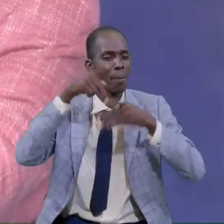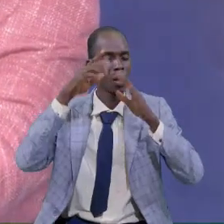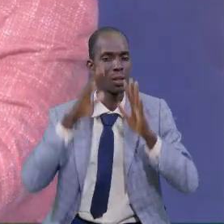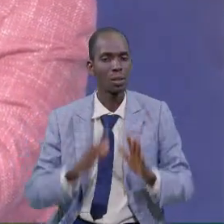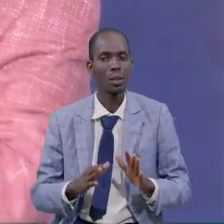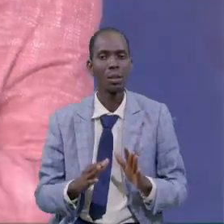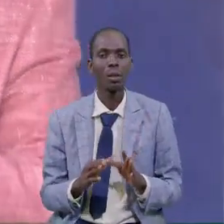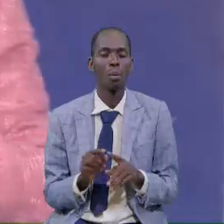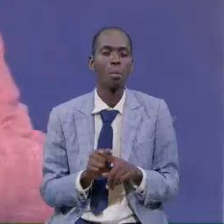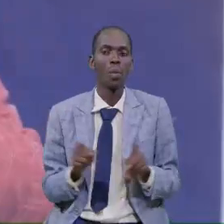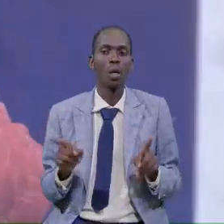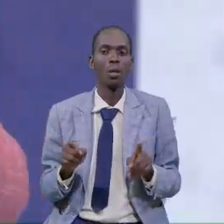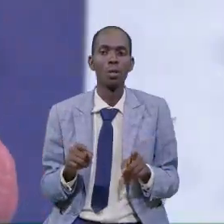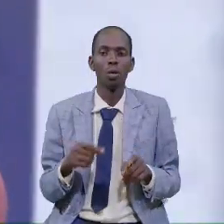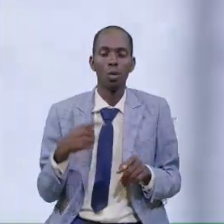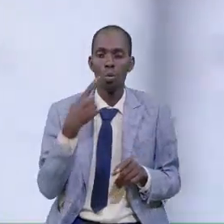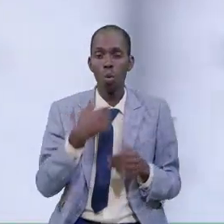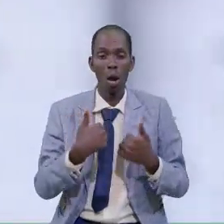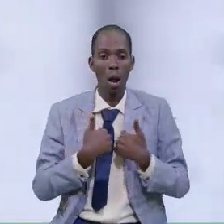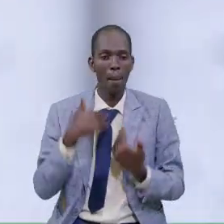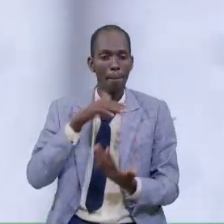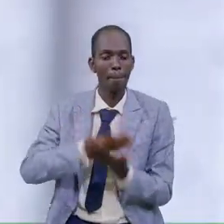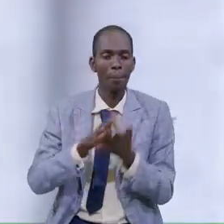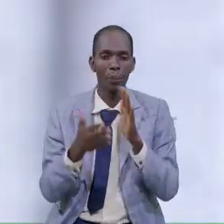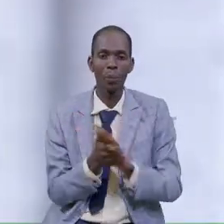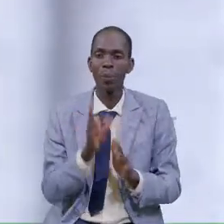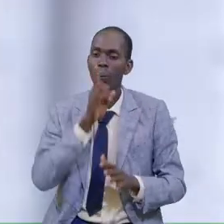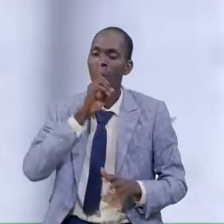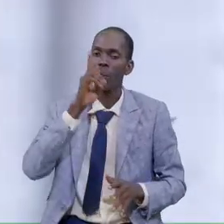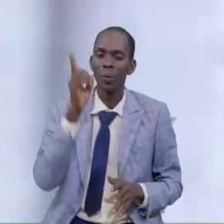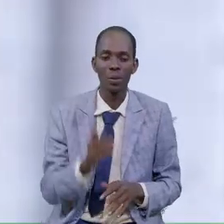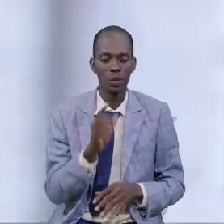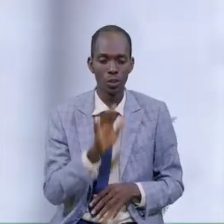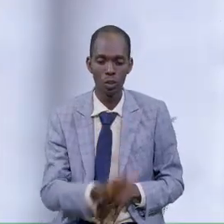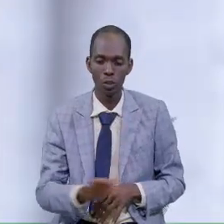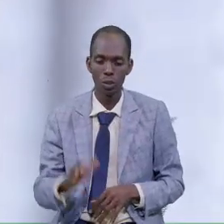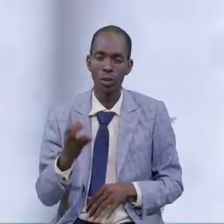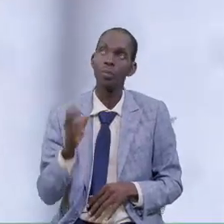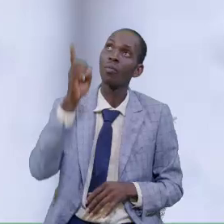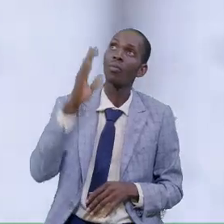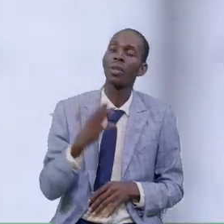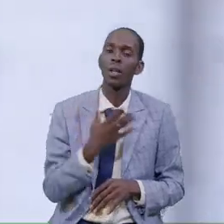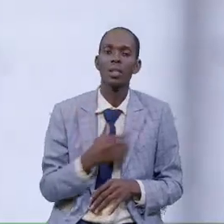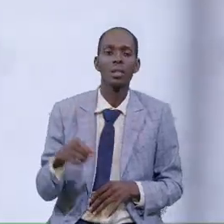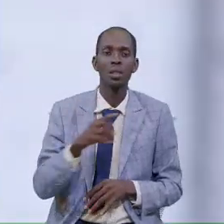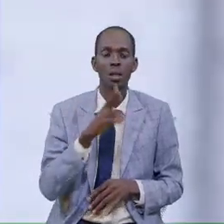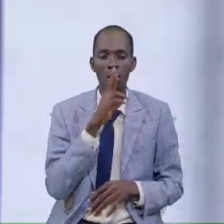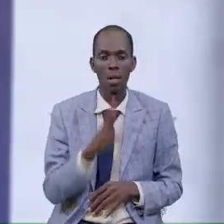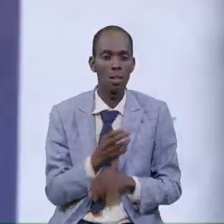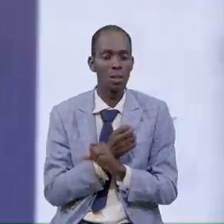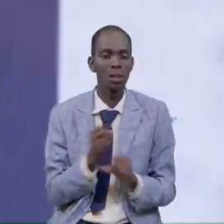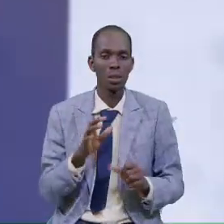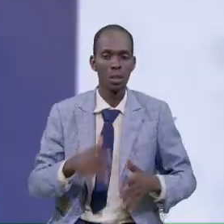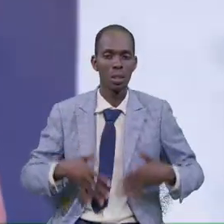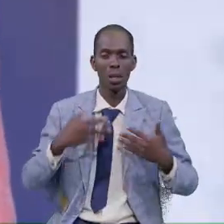or who have become real children of God, and they are born again and their lives are transformed. That's